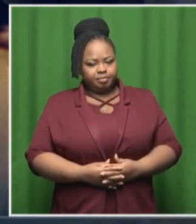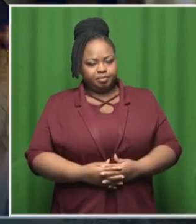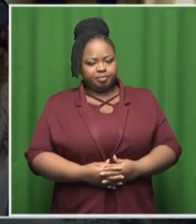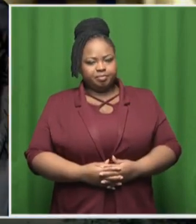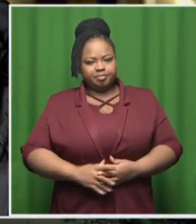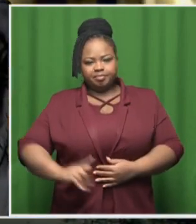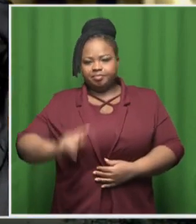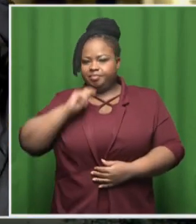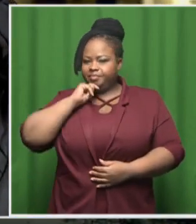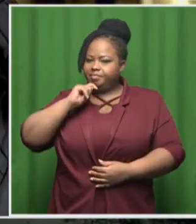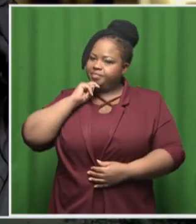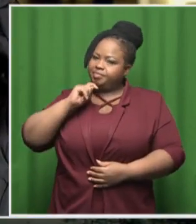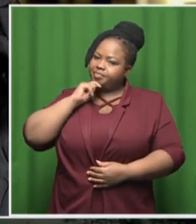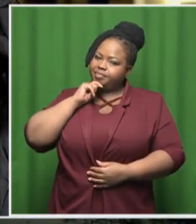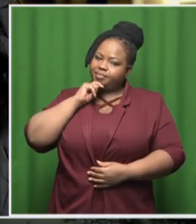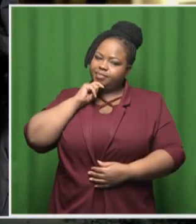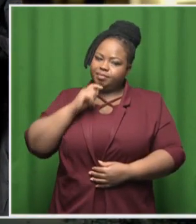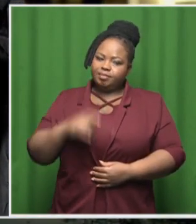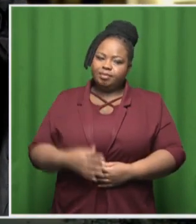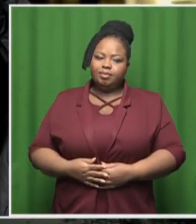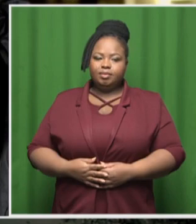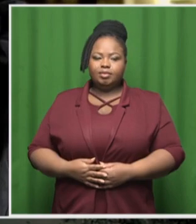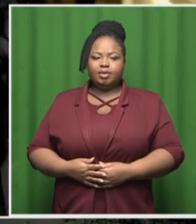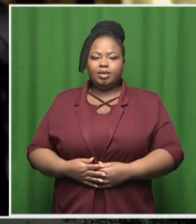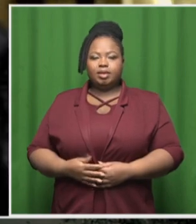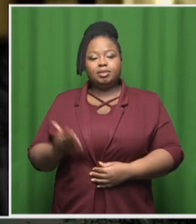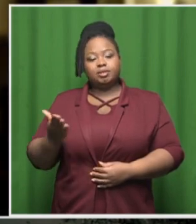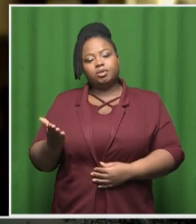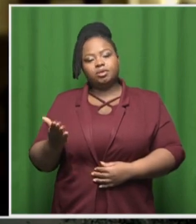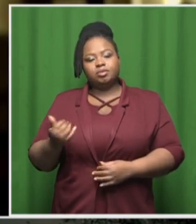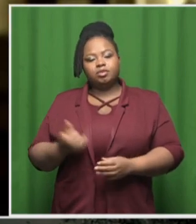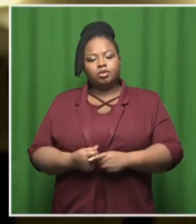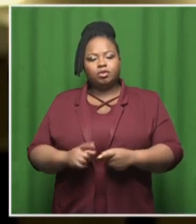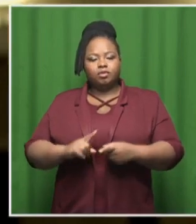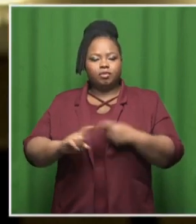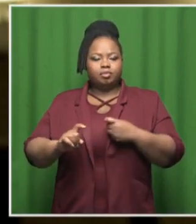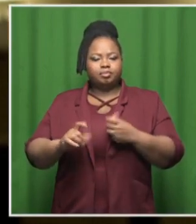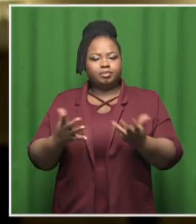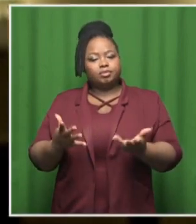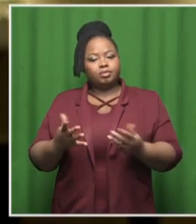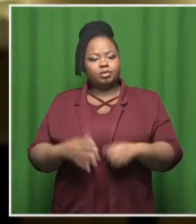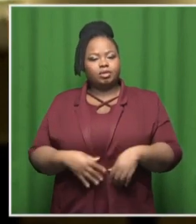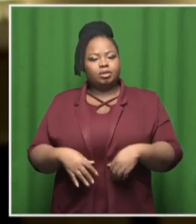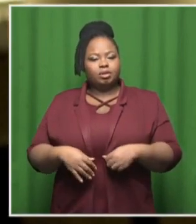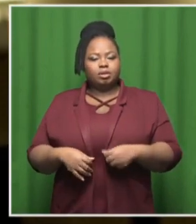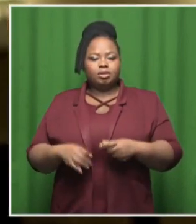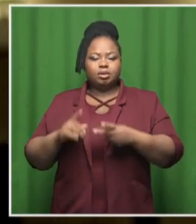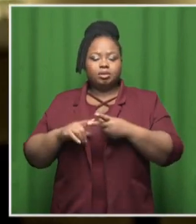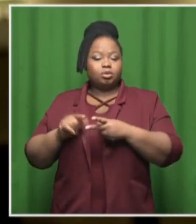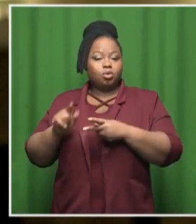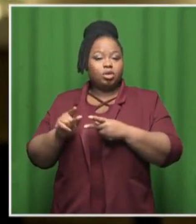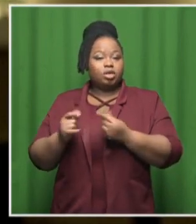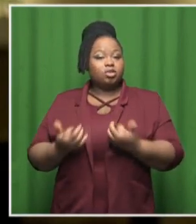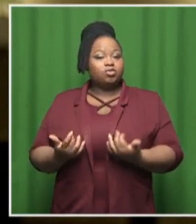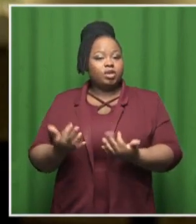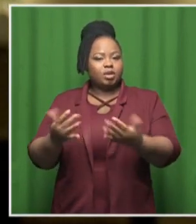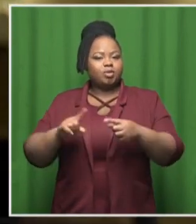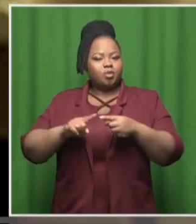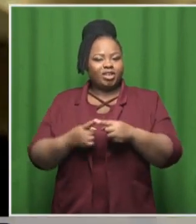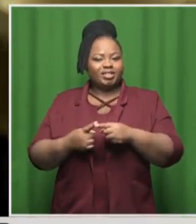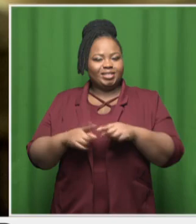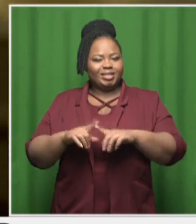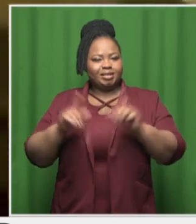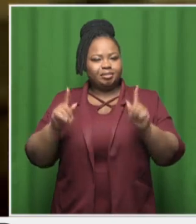Well, good morning, Simpiwe, and of course, coming to you from GreenPoint here in Cape Town. And this is, of course, the place to